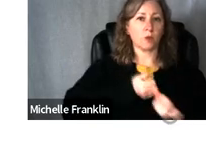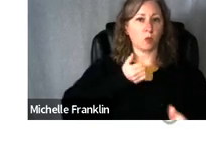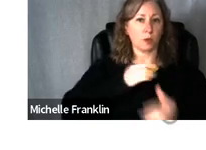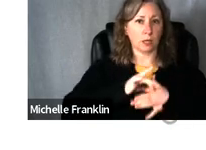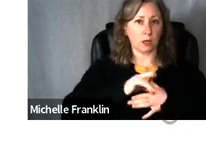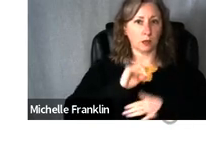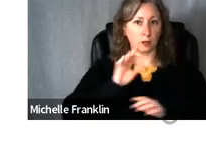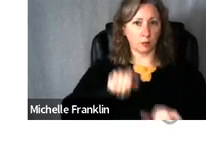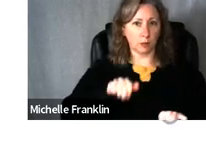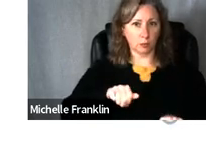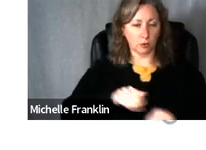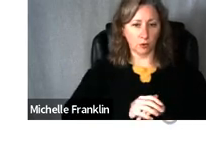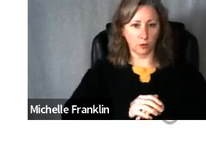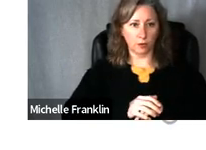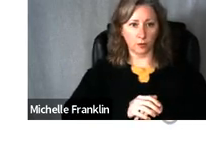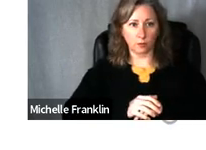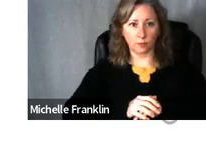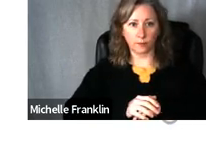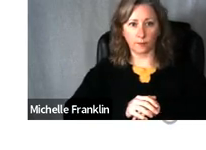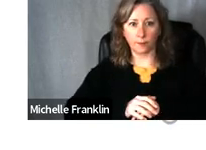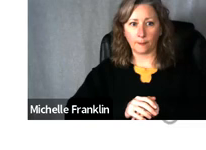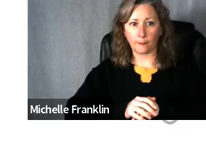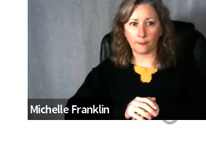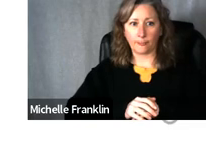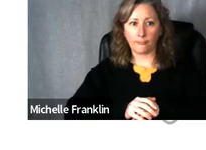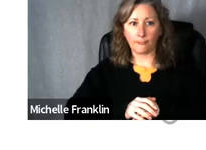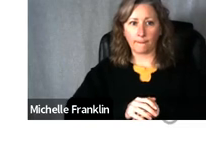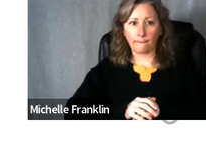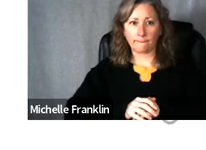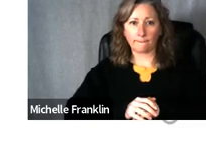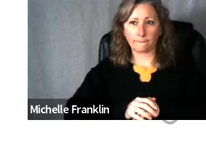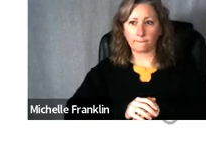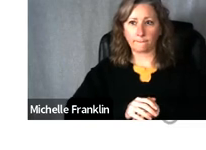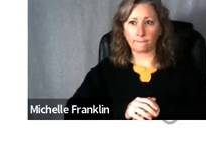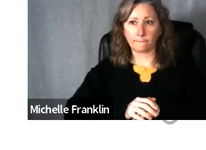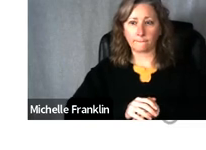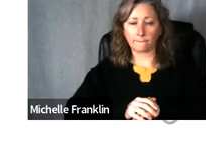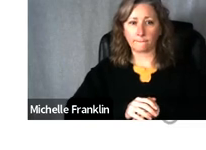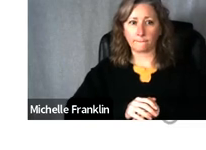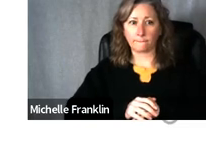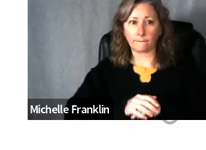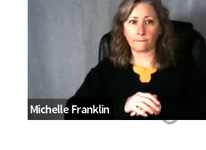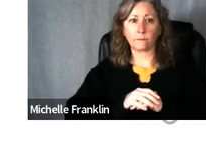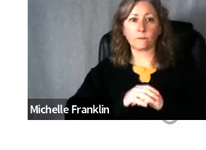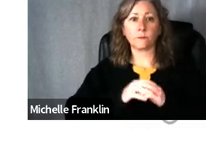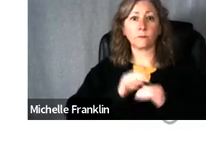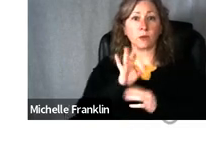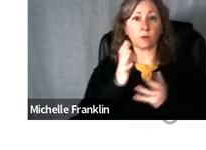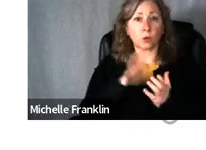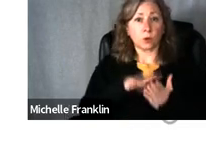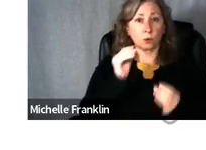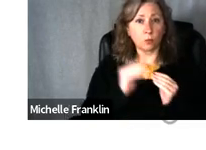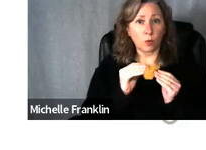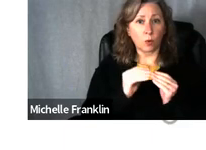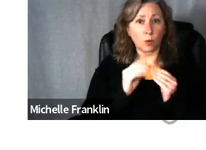if possible. Next slide, please. Thank you. So if you want to learn more